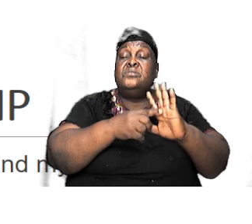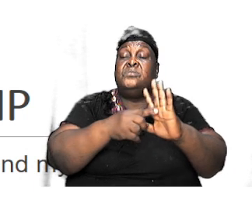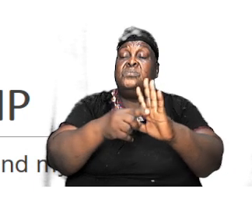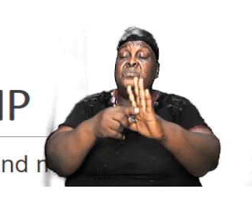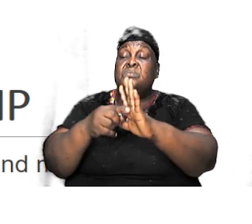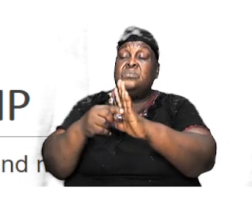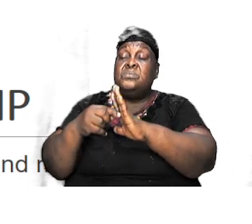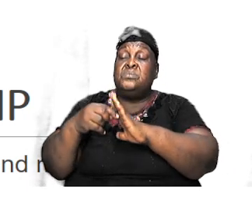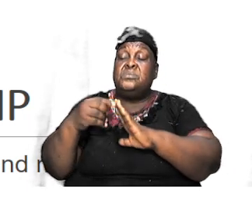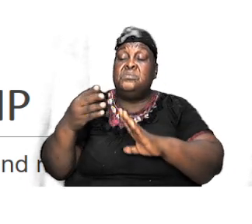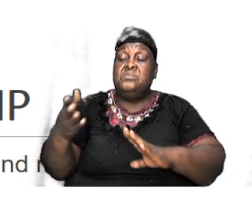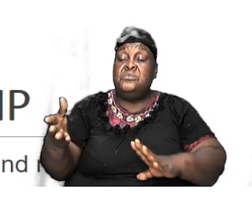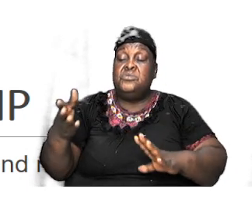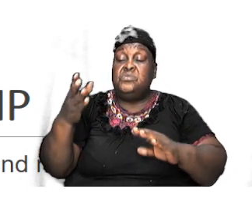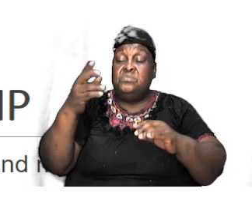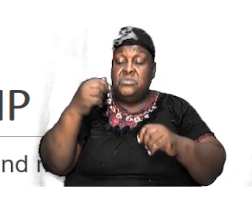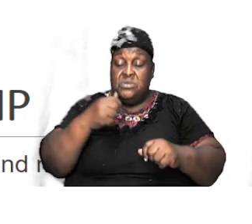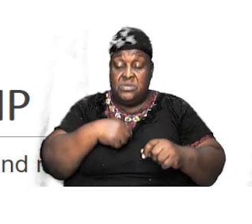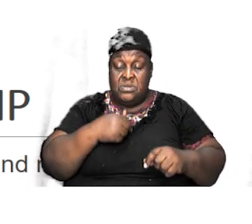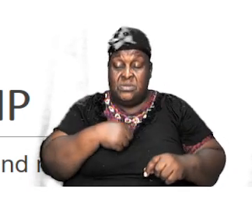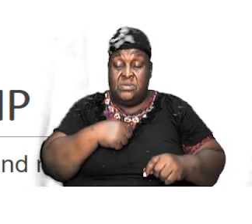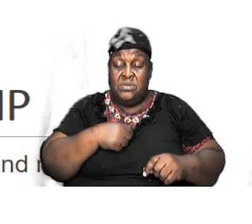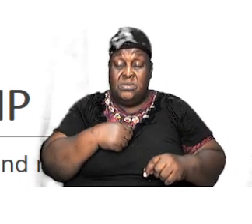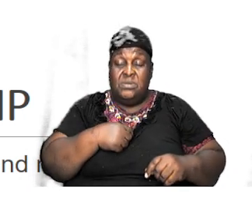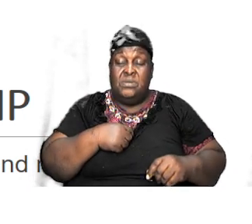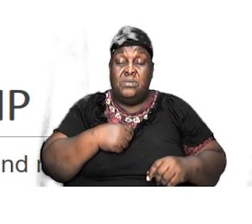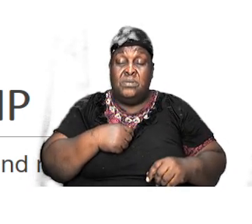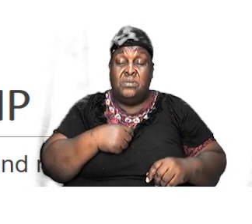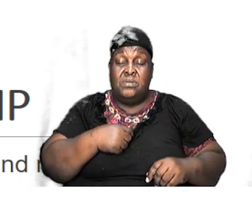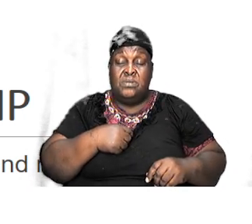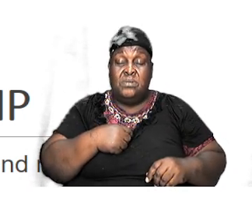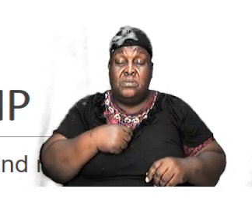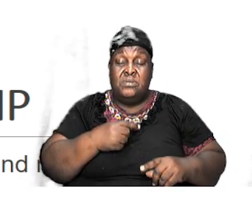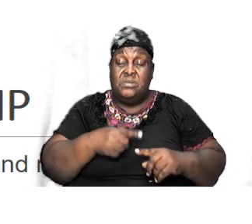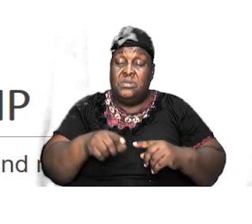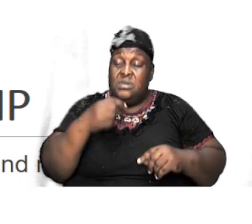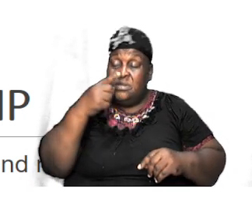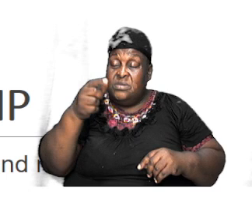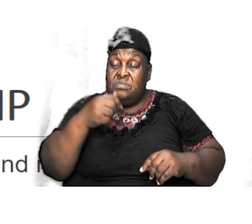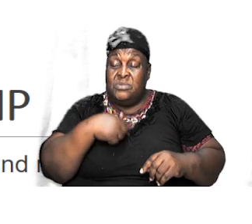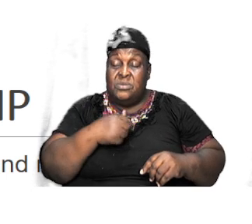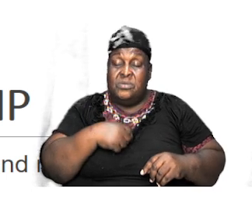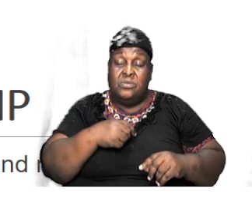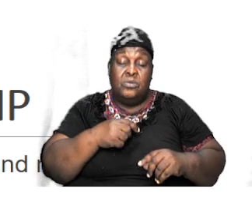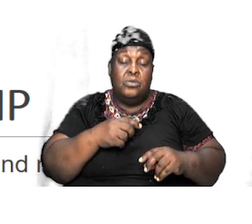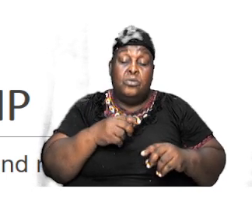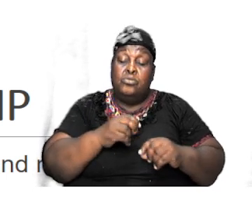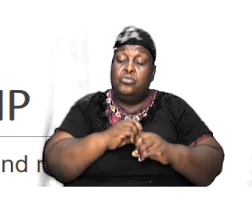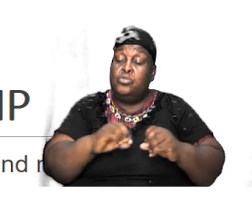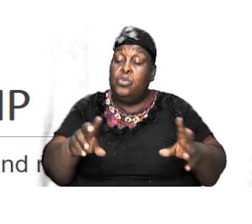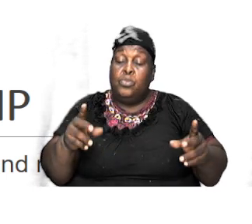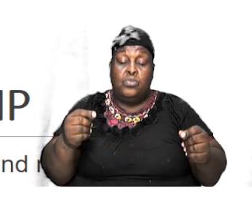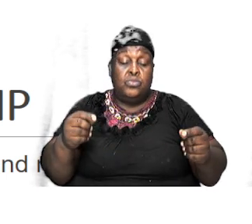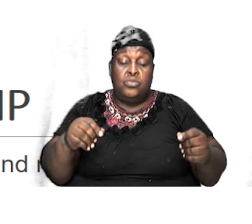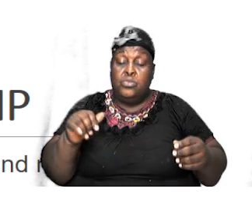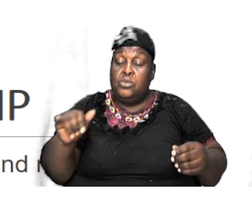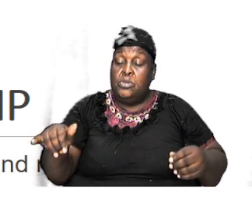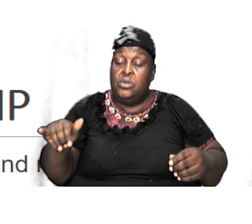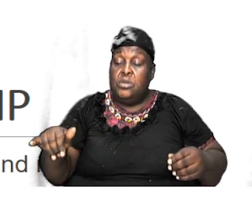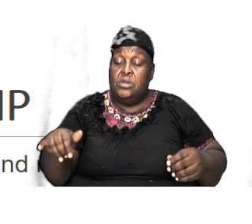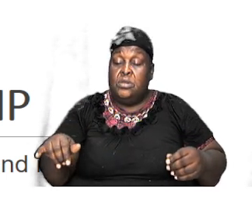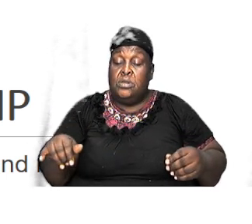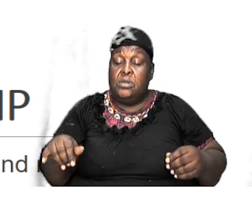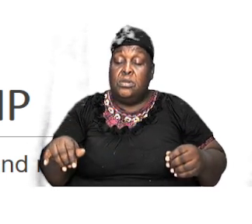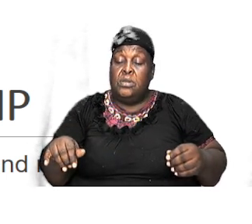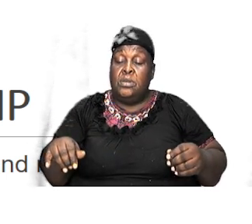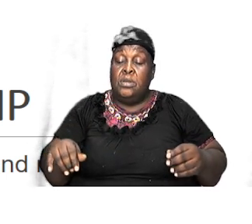who had been showing them to me. But what the angel did, but he said unto me, don't do that. I am a fellow